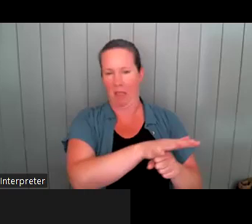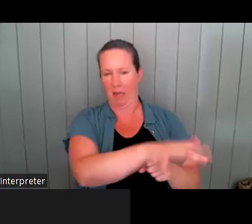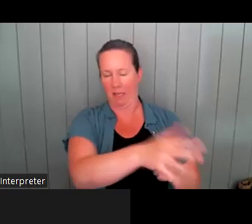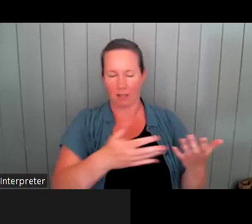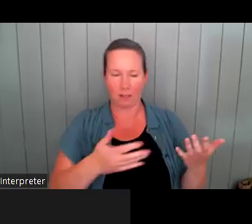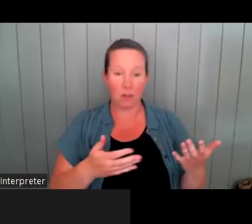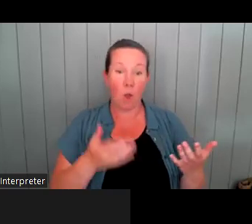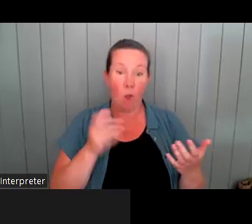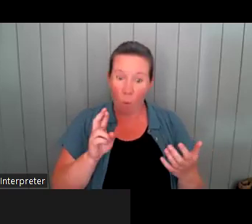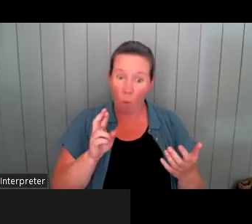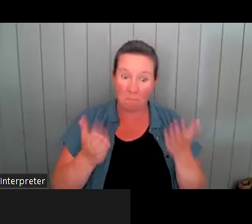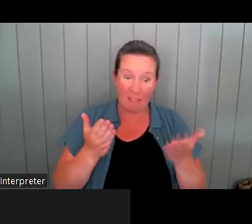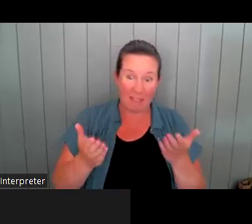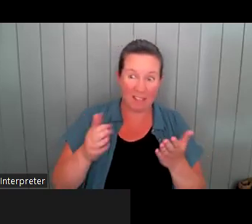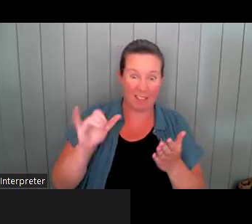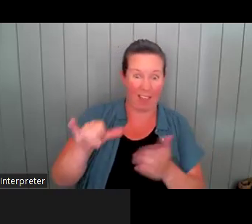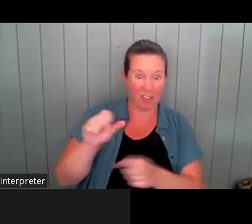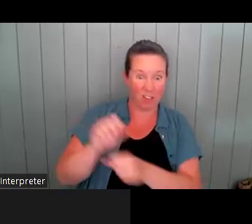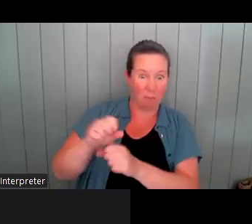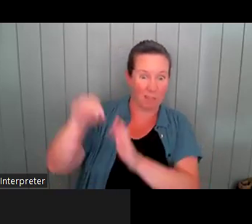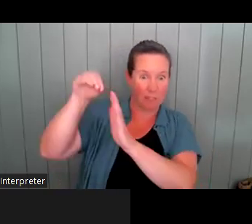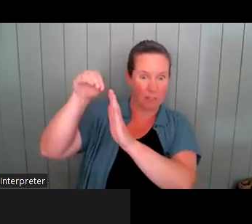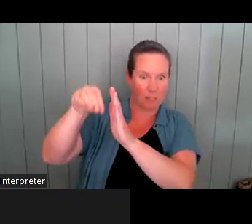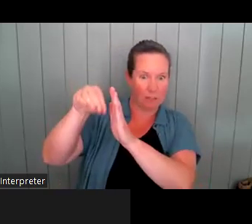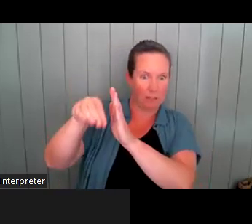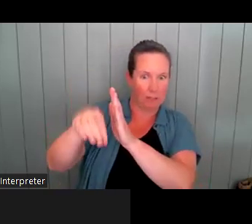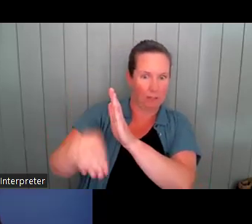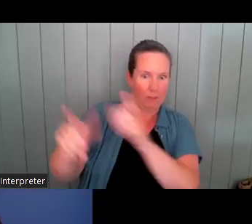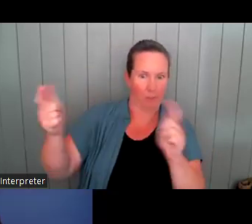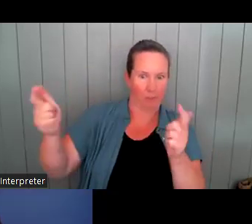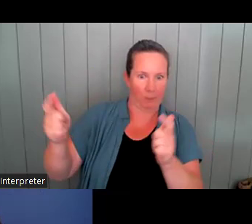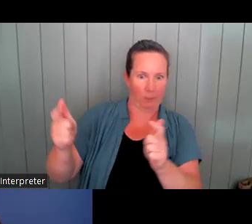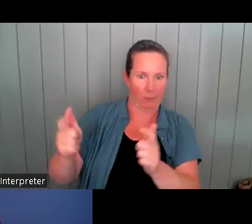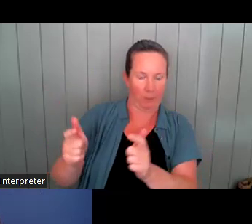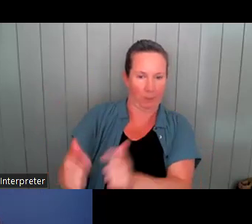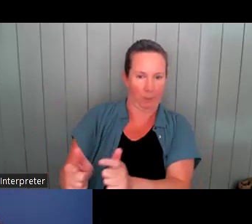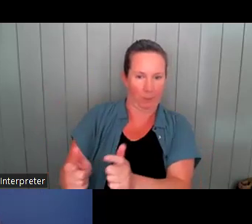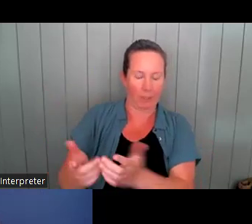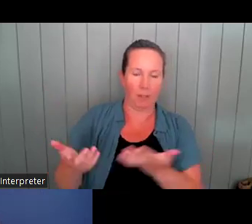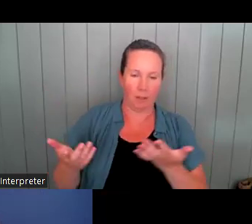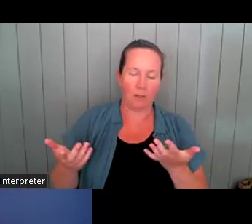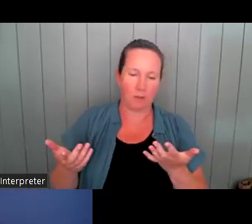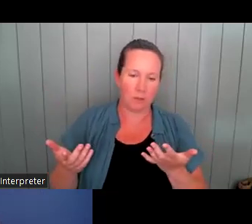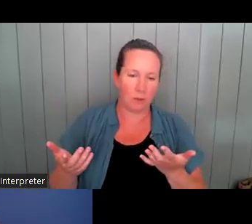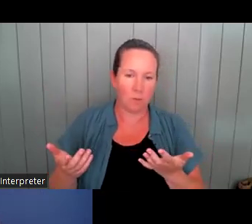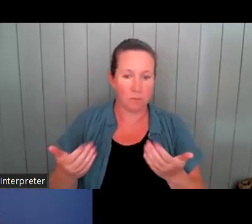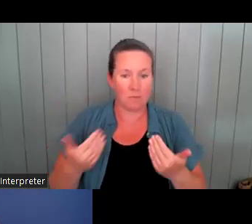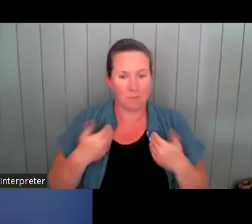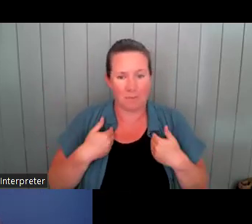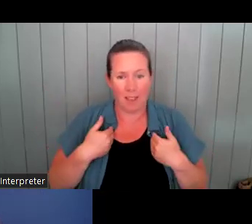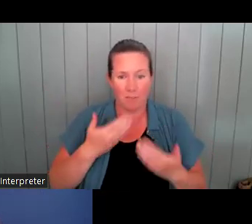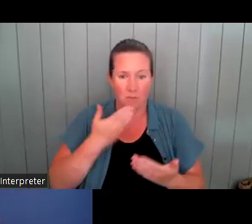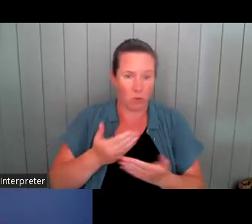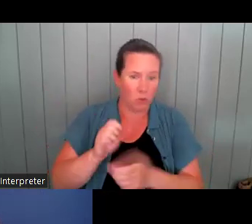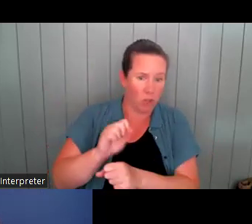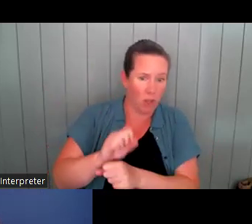could depend where you live. So sometimes there are good jobs that for the you know, you might